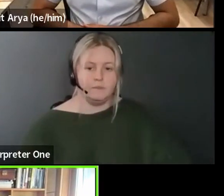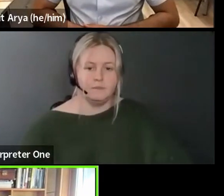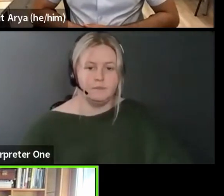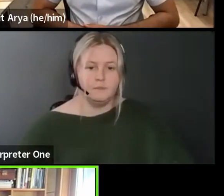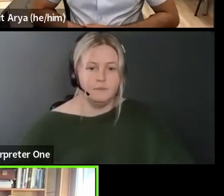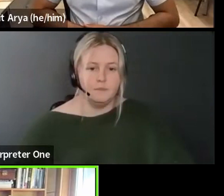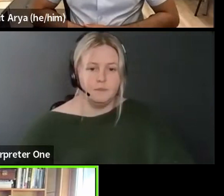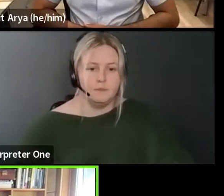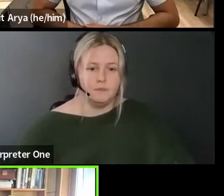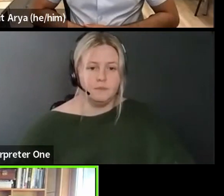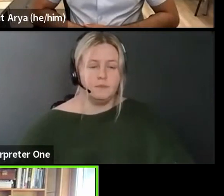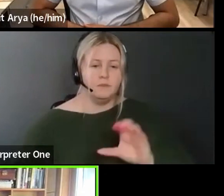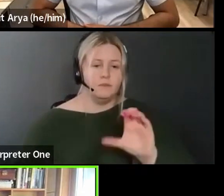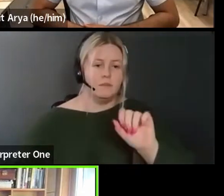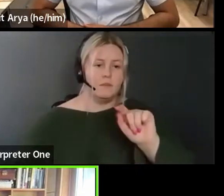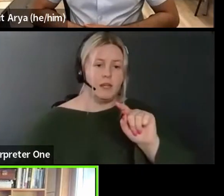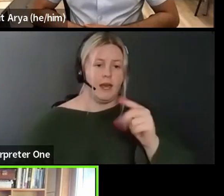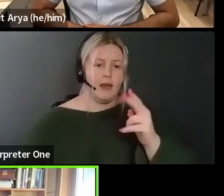Also Jean Toussaint.